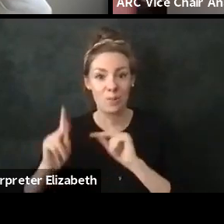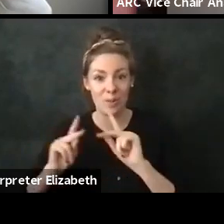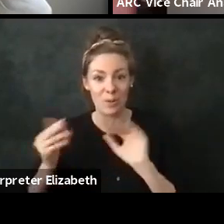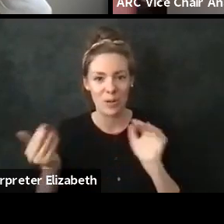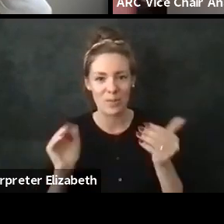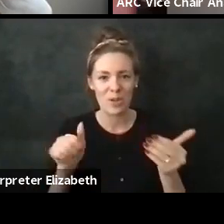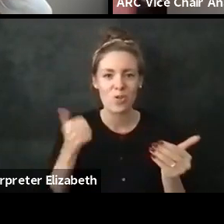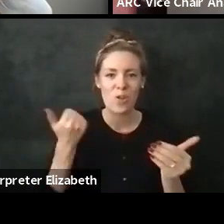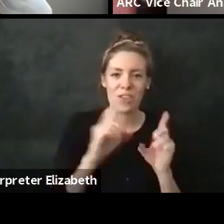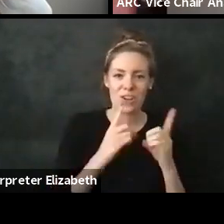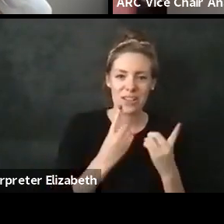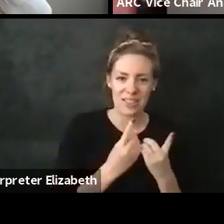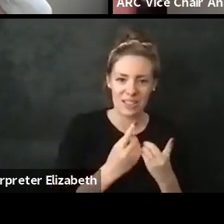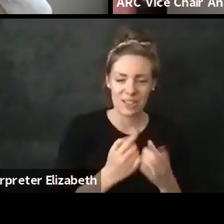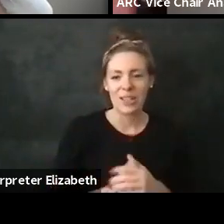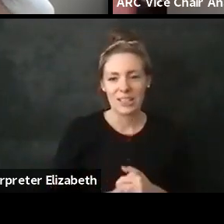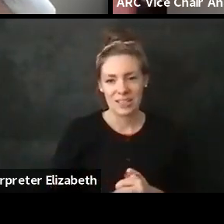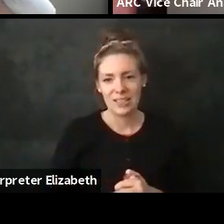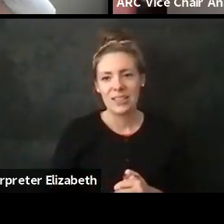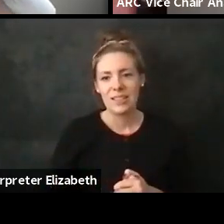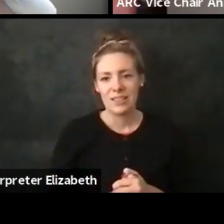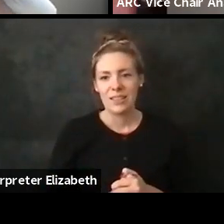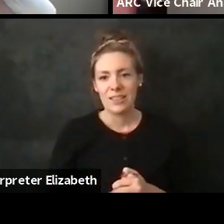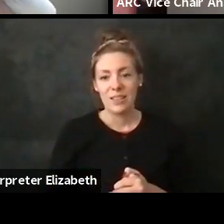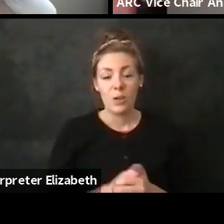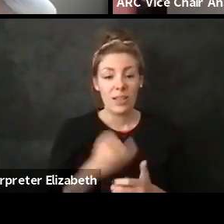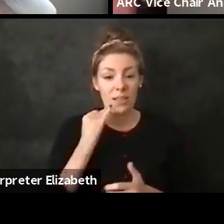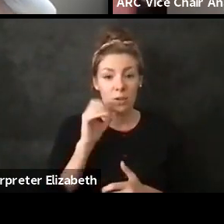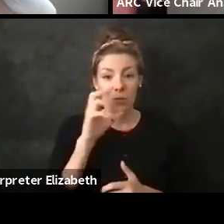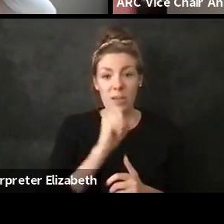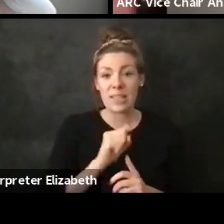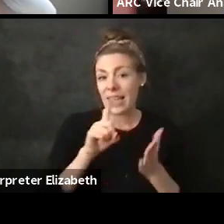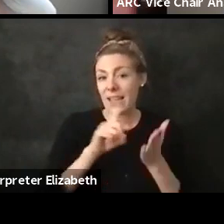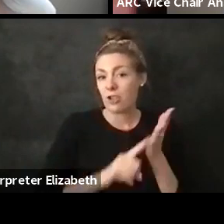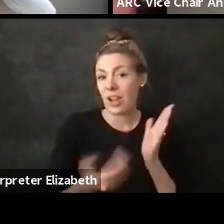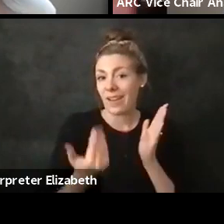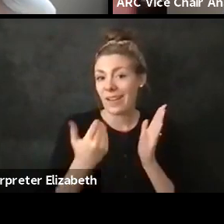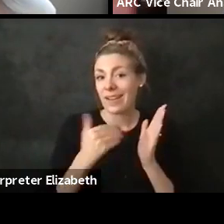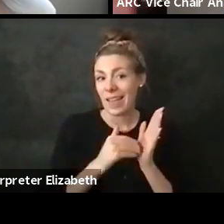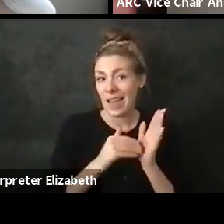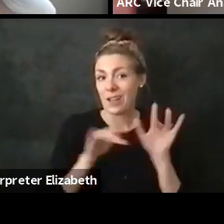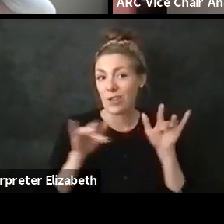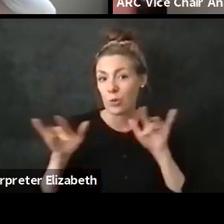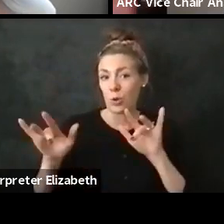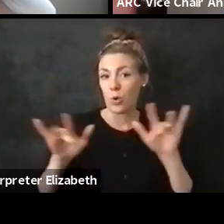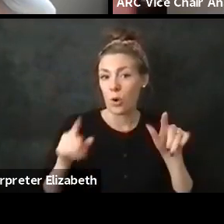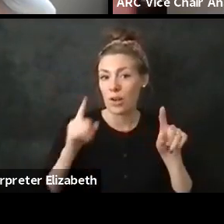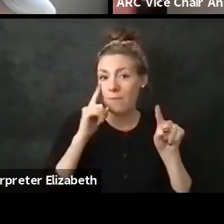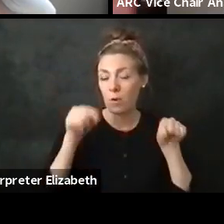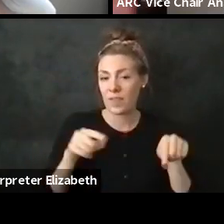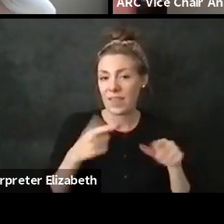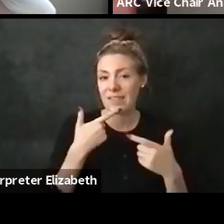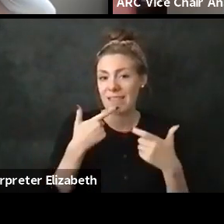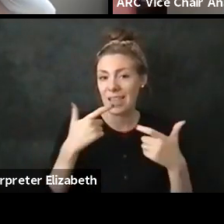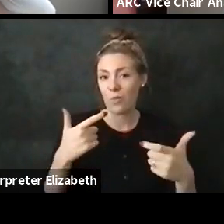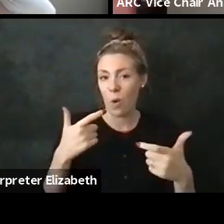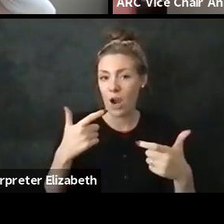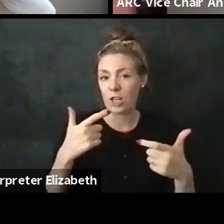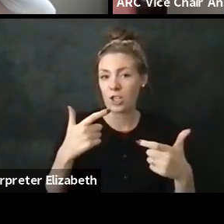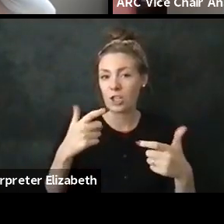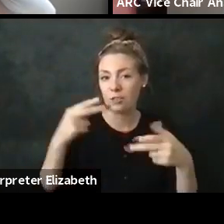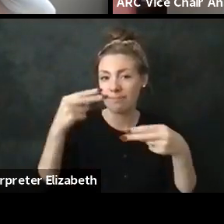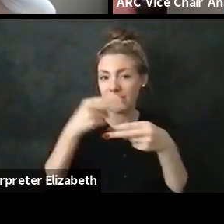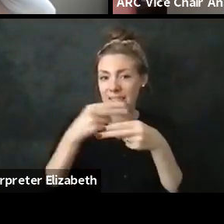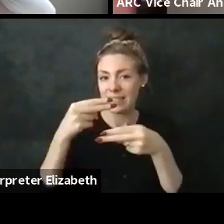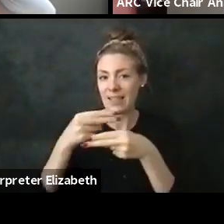that kind of showed the trajectory and trends there. So if anyone missed that, I would encourage you to just kind of, once this concludes, go back to that section of the meeting on Facebook